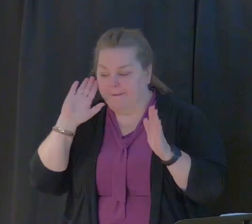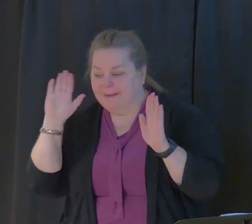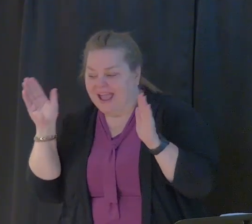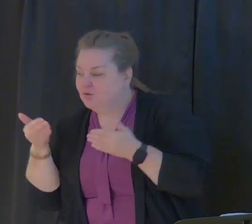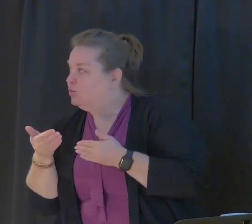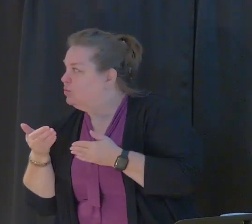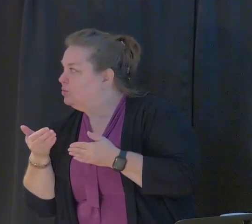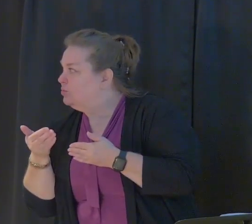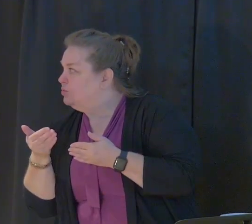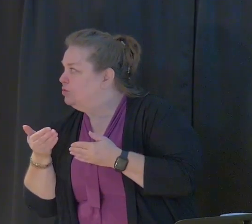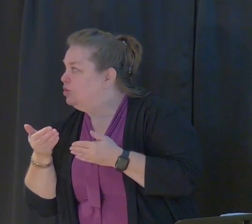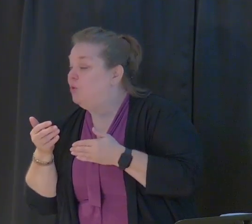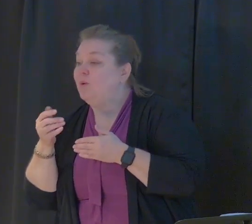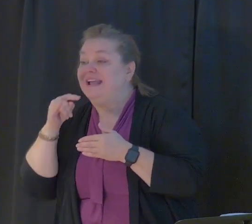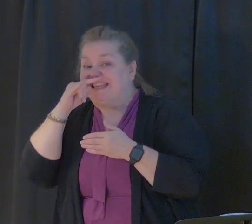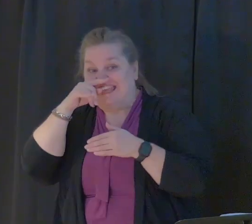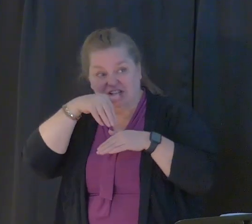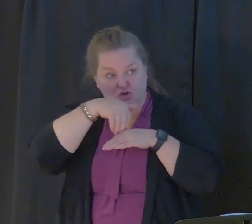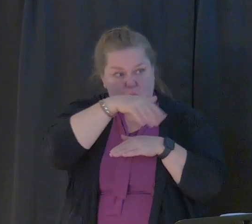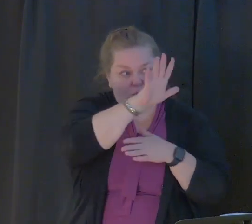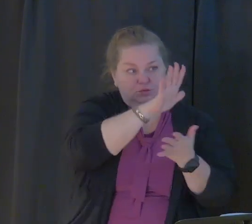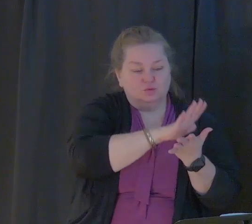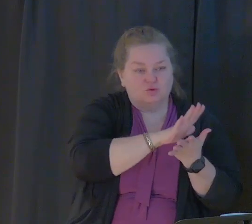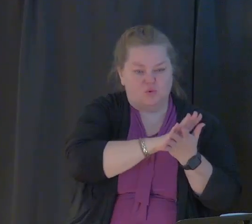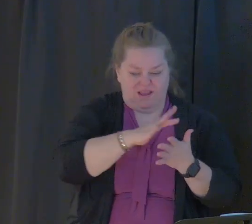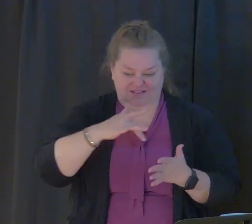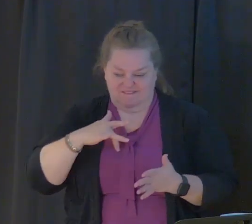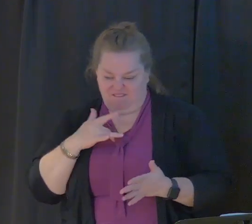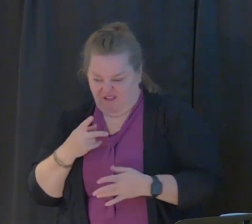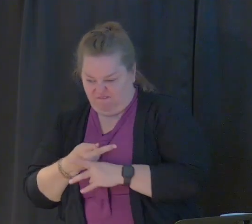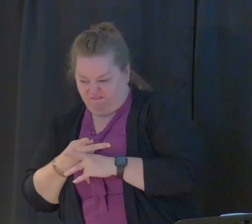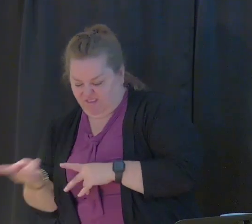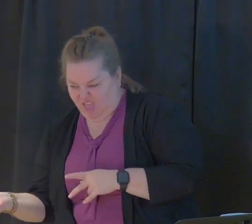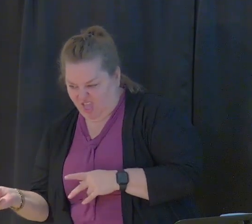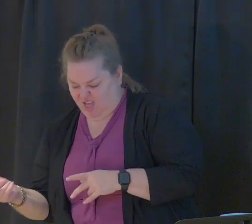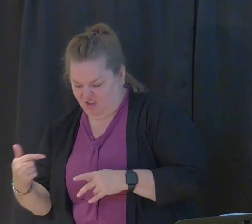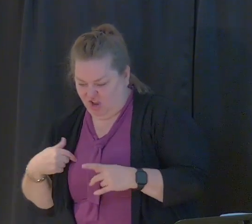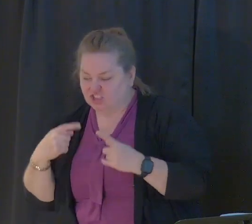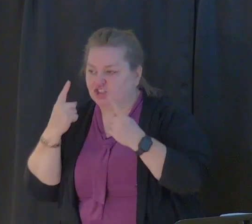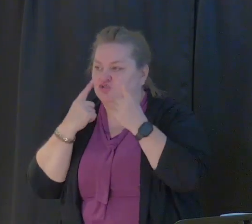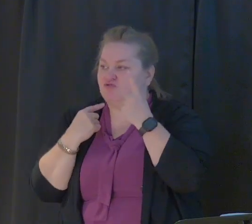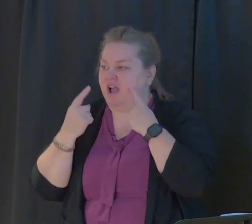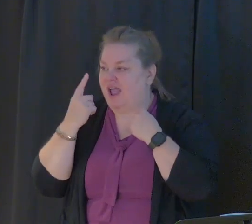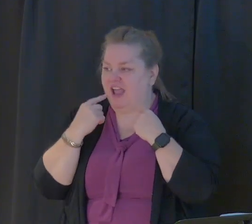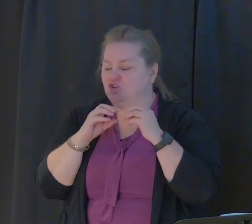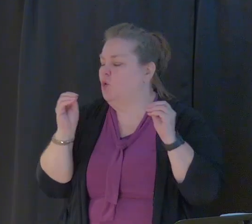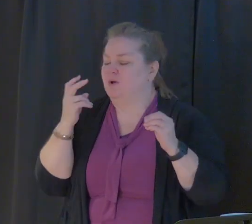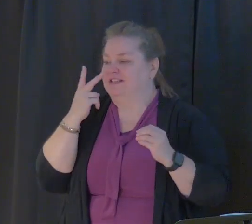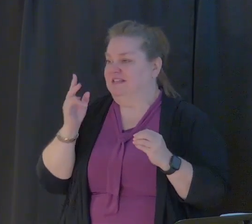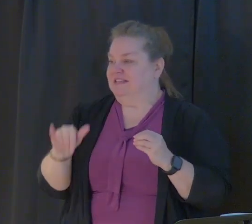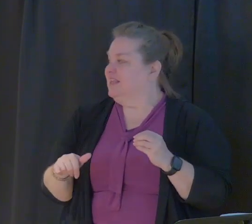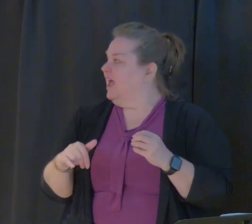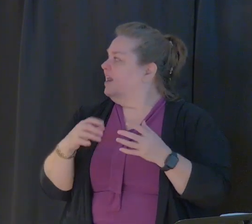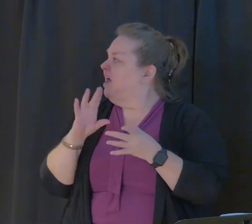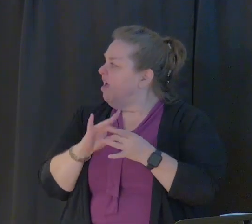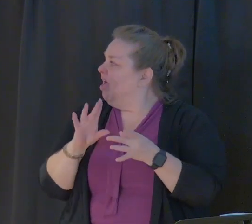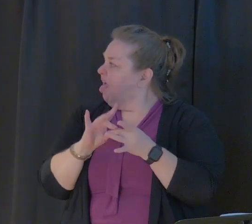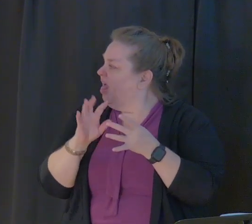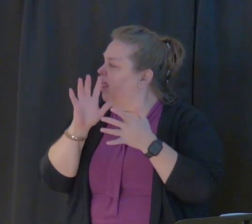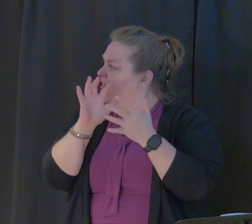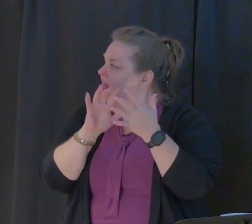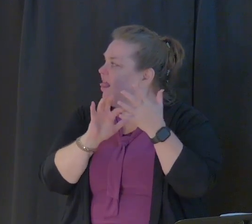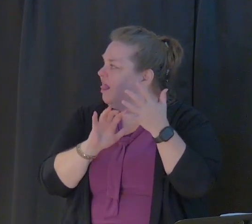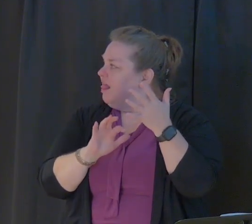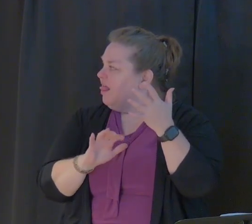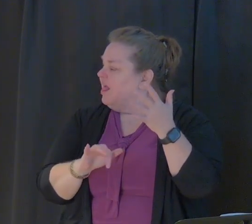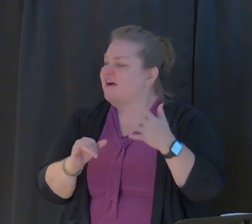when she sends the kids off to school and she feels like a failure and she's shedding a tear. And it went on several different